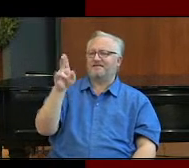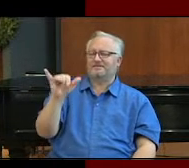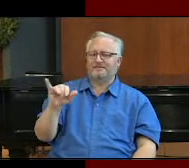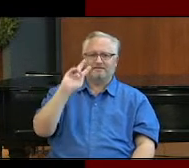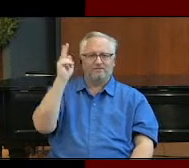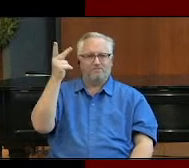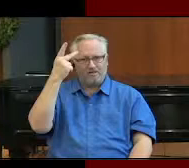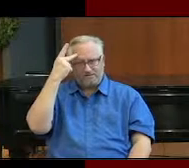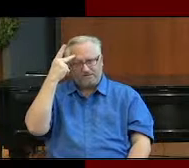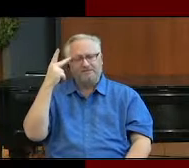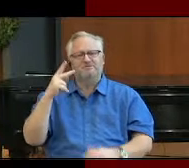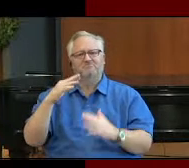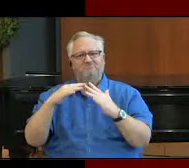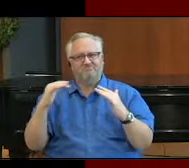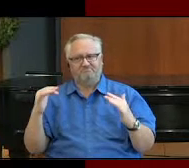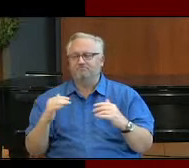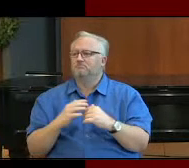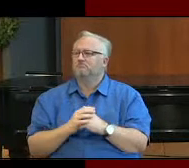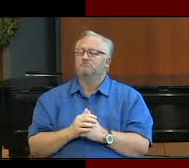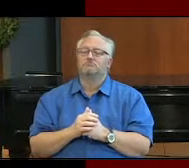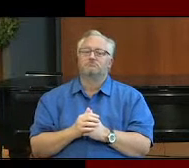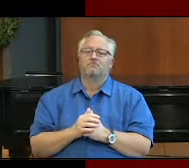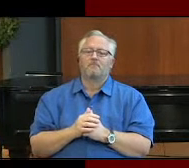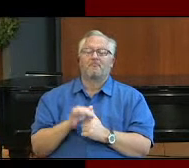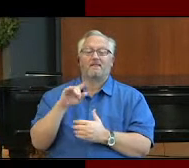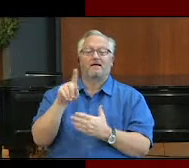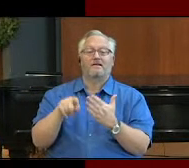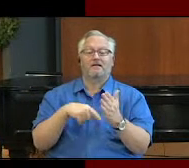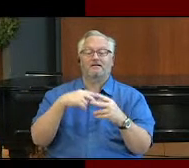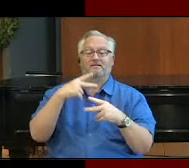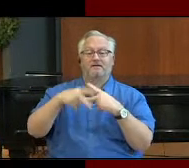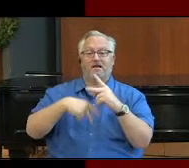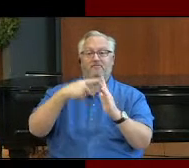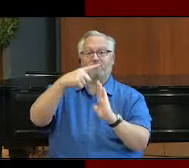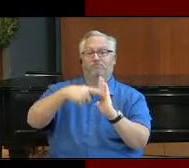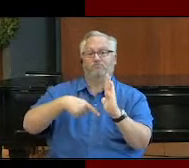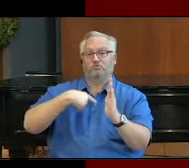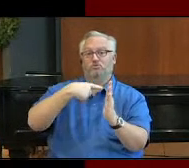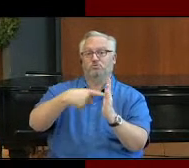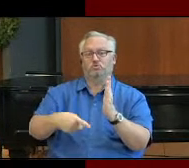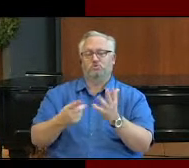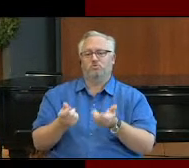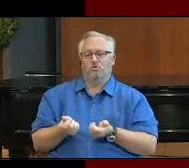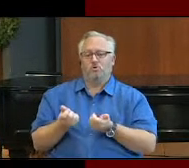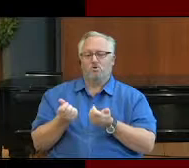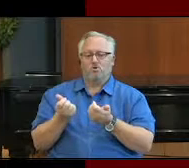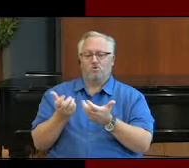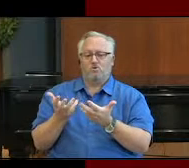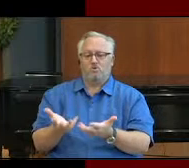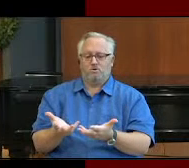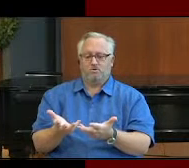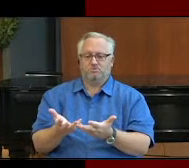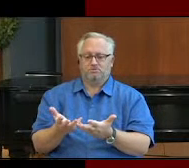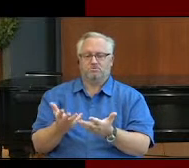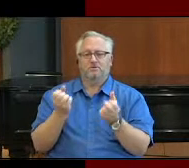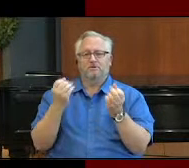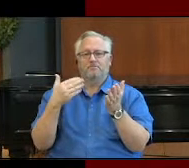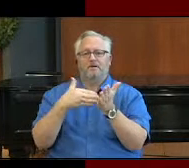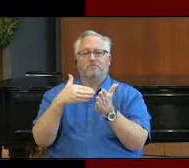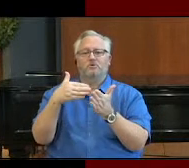other factors. This kind of persecution was what resulted in millions of Jews and others